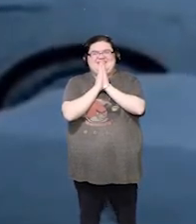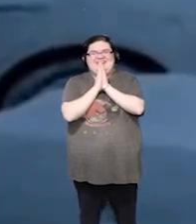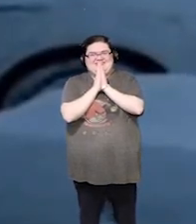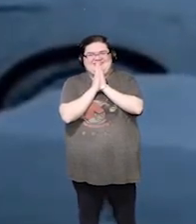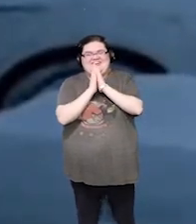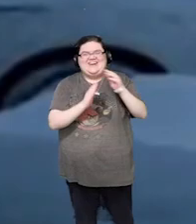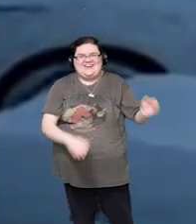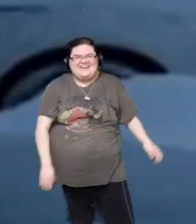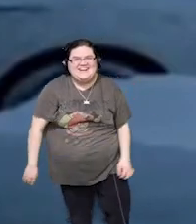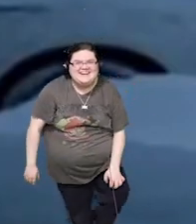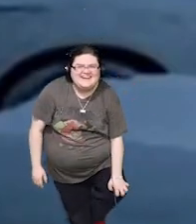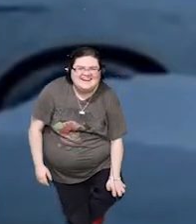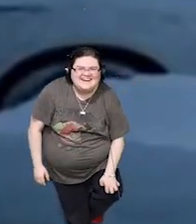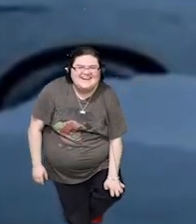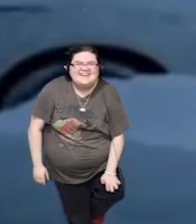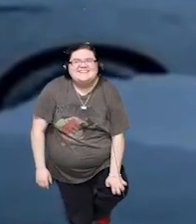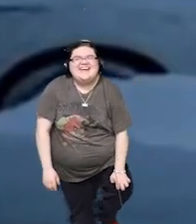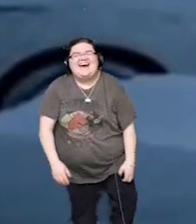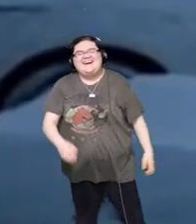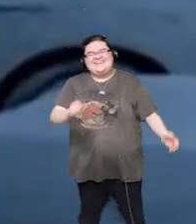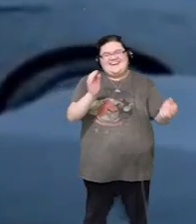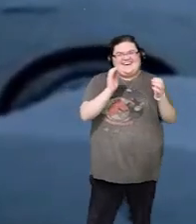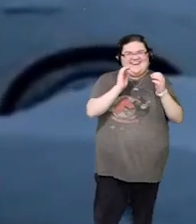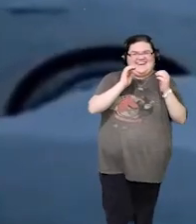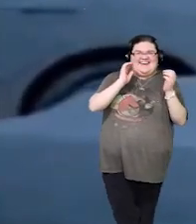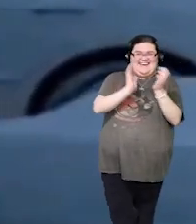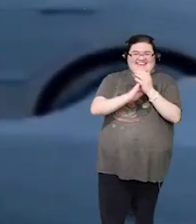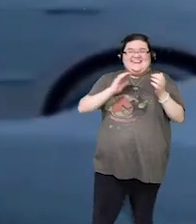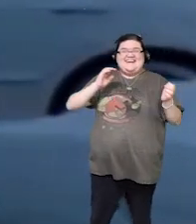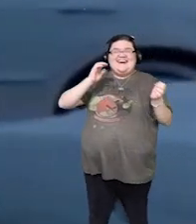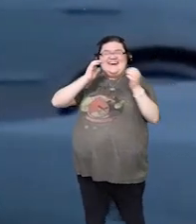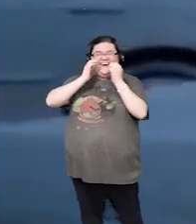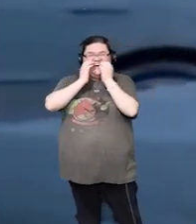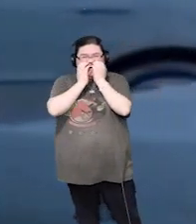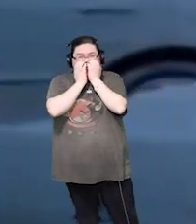Yup, it's not your car. Oh, it's not even his car. Yeah.